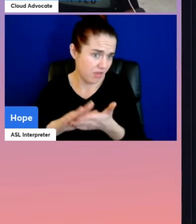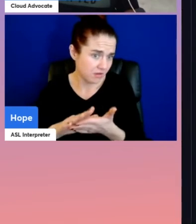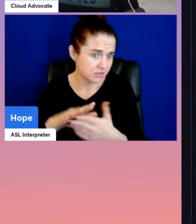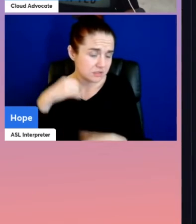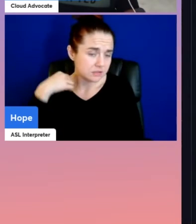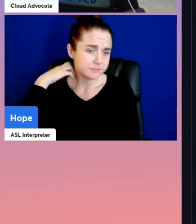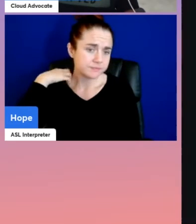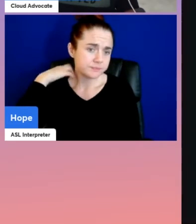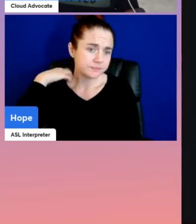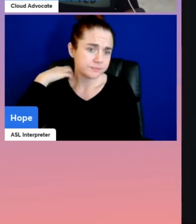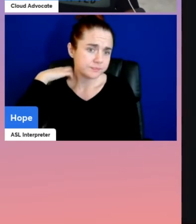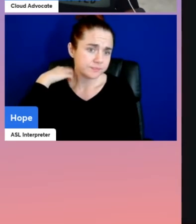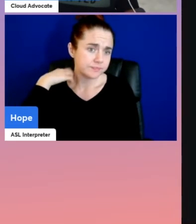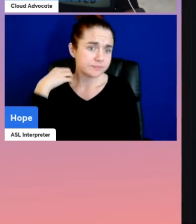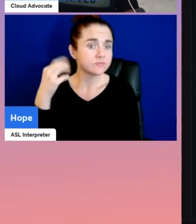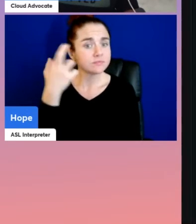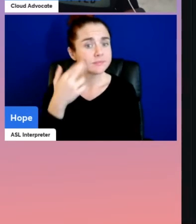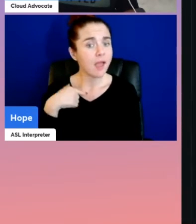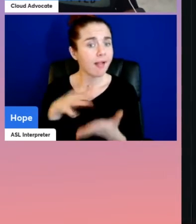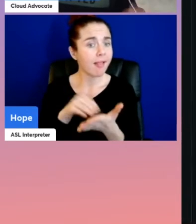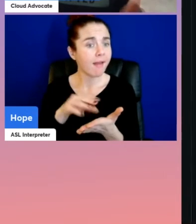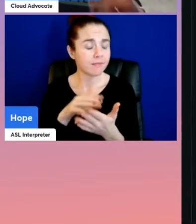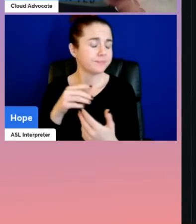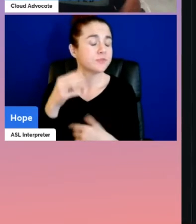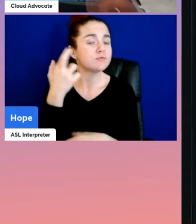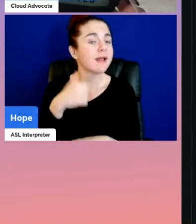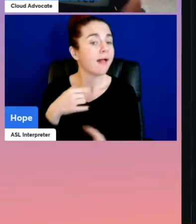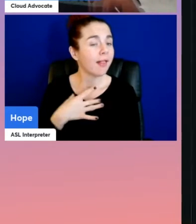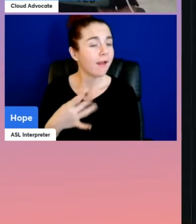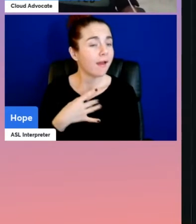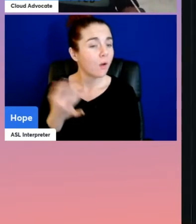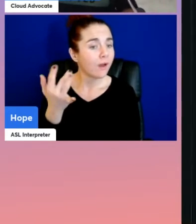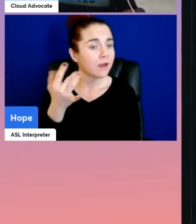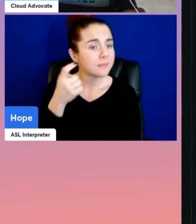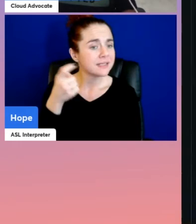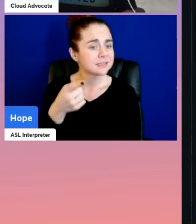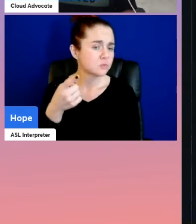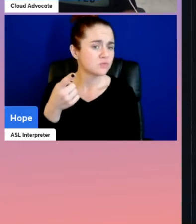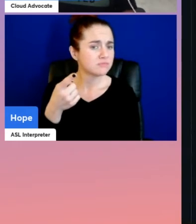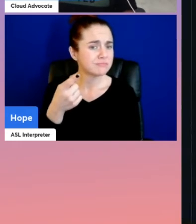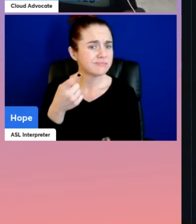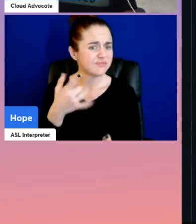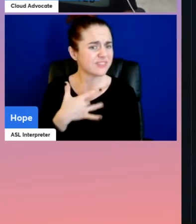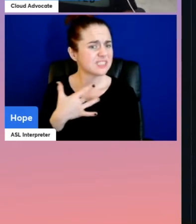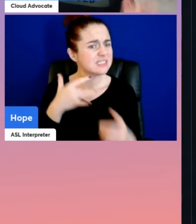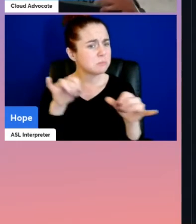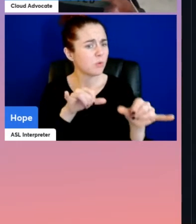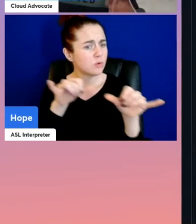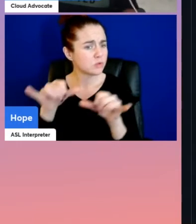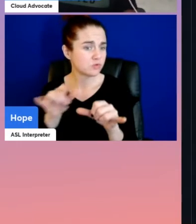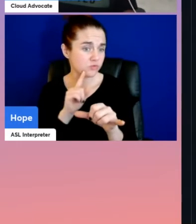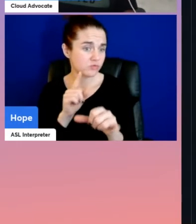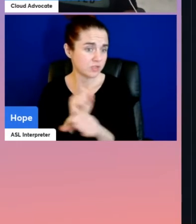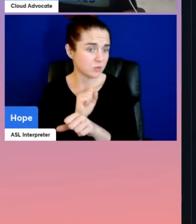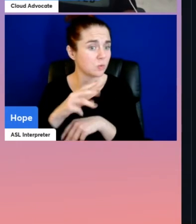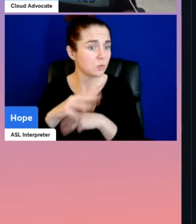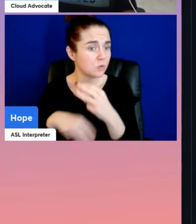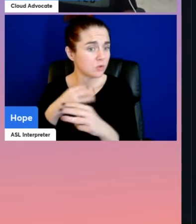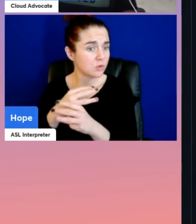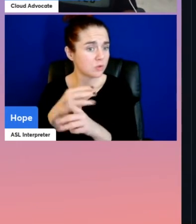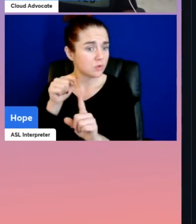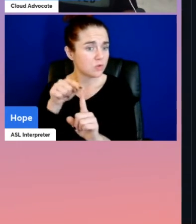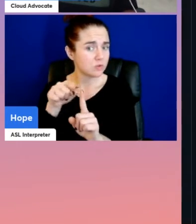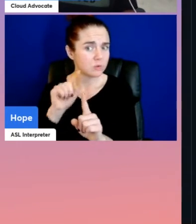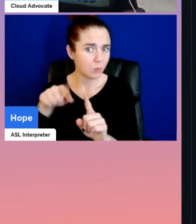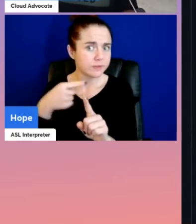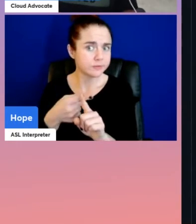And what I liked about it was how, it was very close to like real world solutions, like working in the real world with